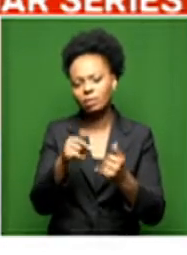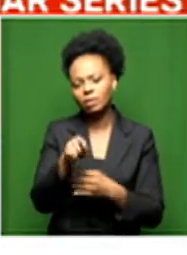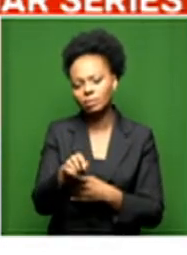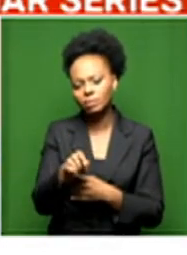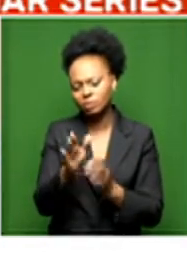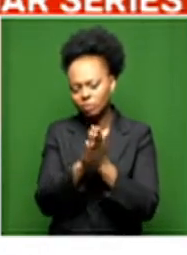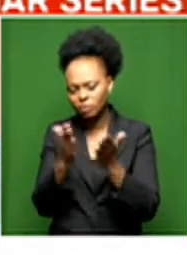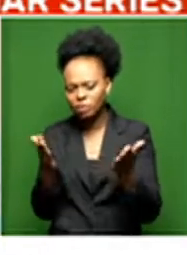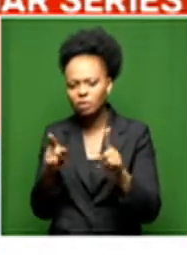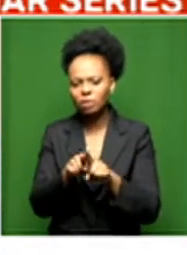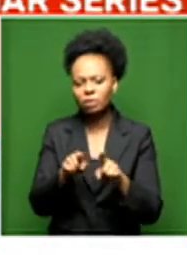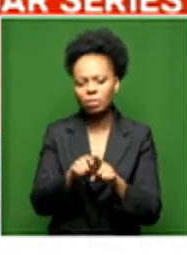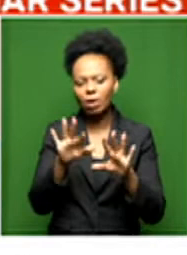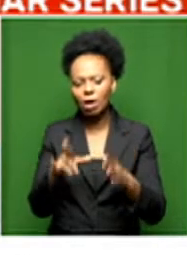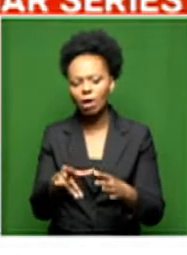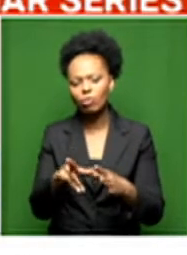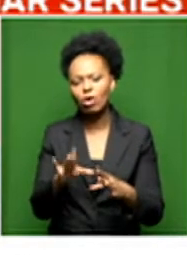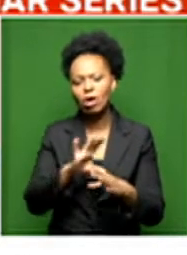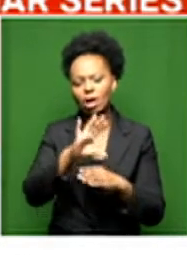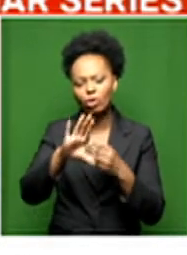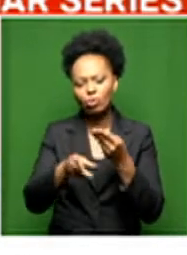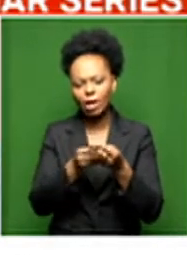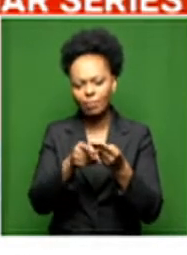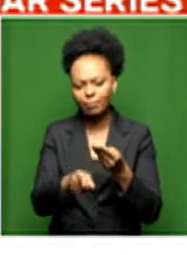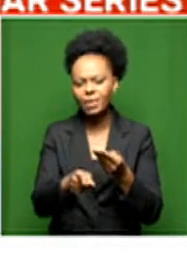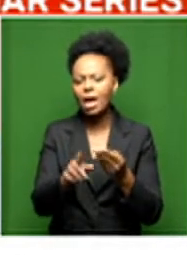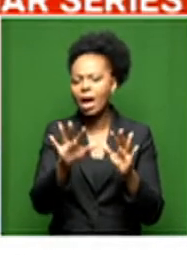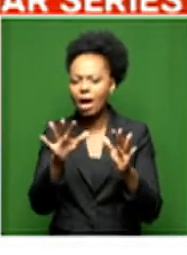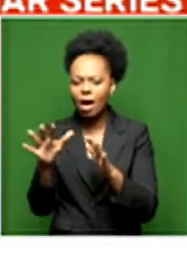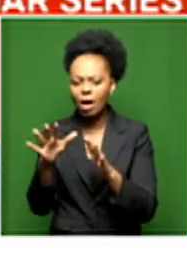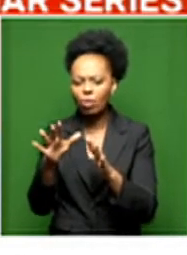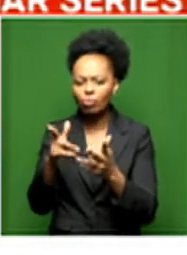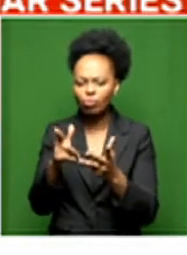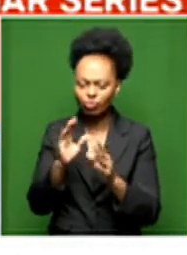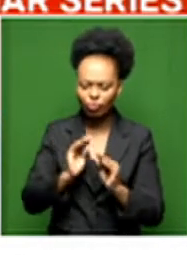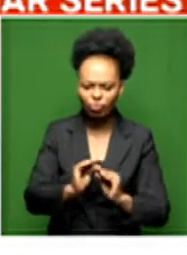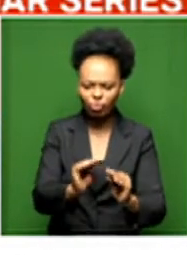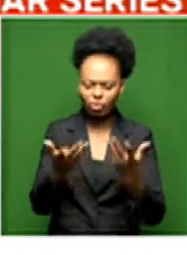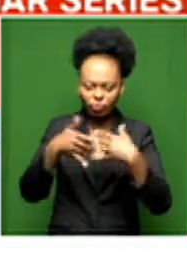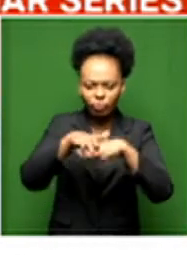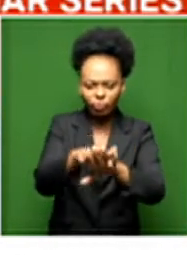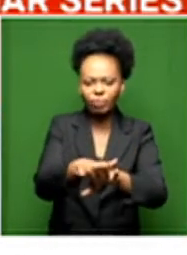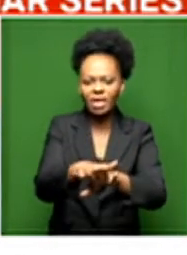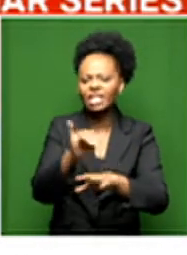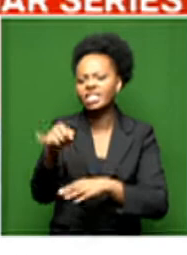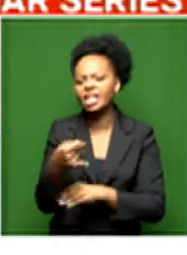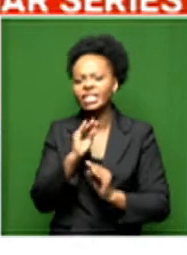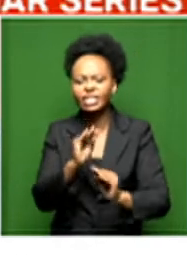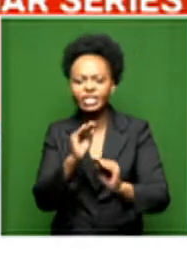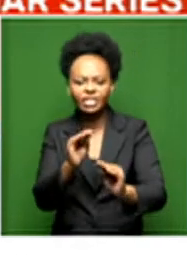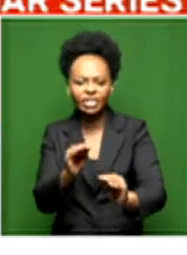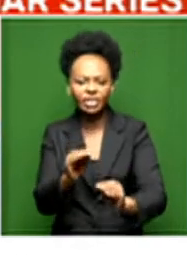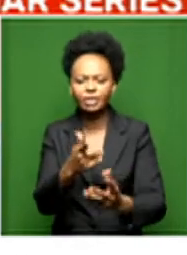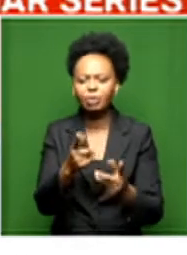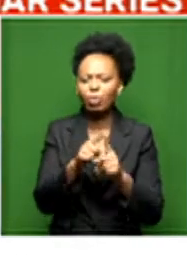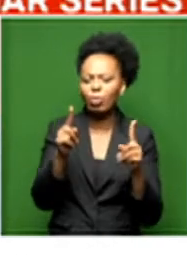is expected for examination, and they just teach that only without giving an